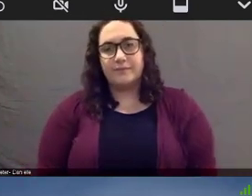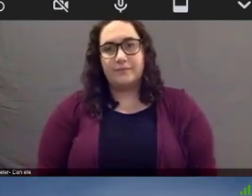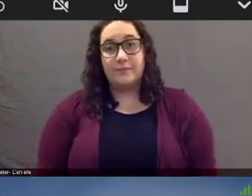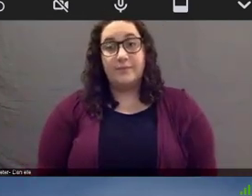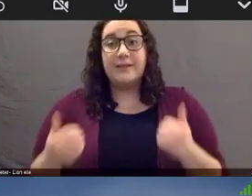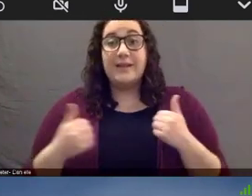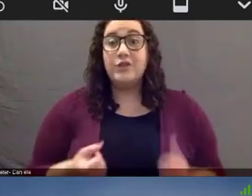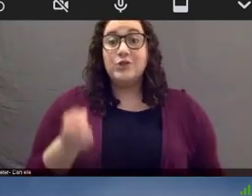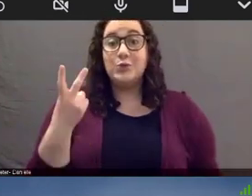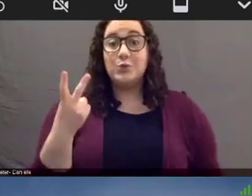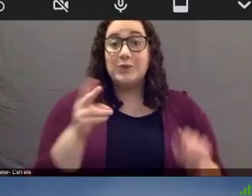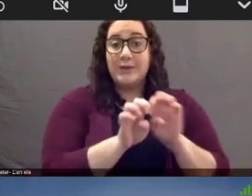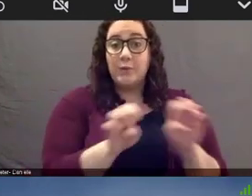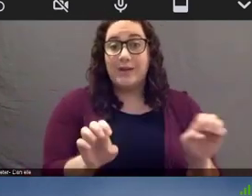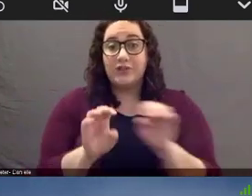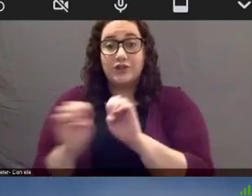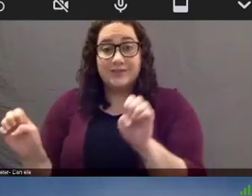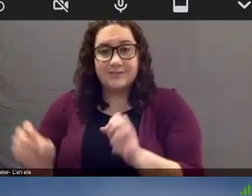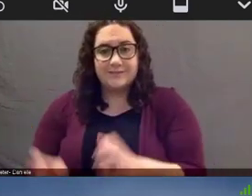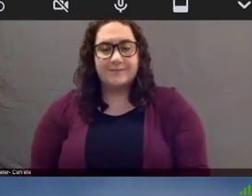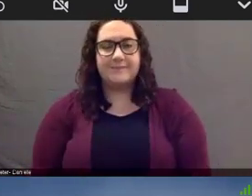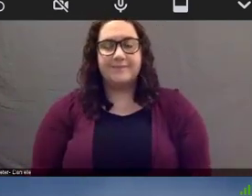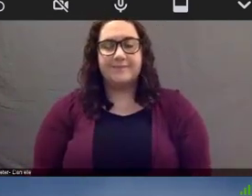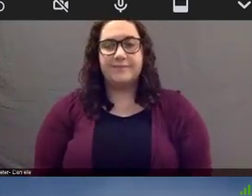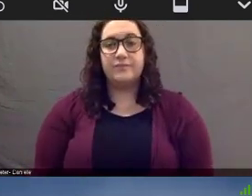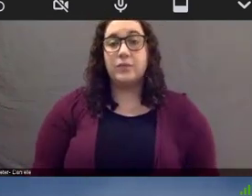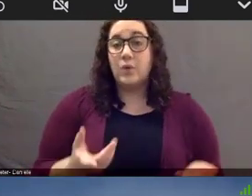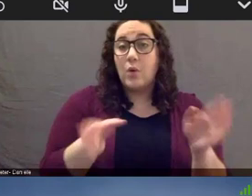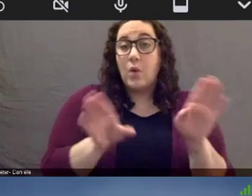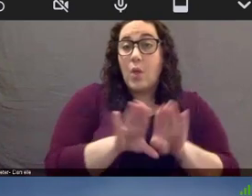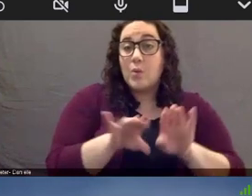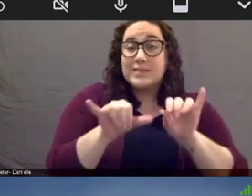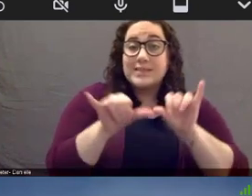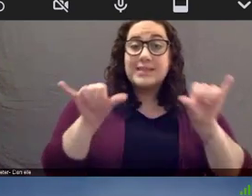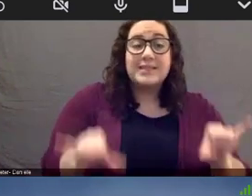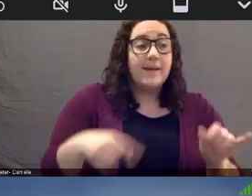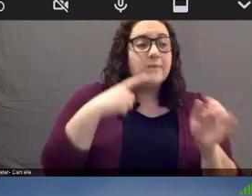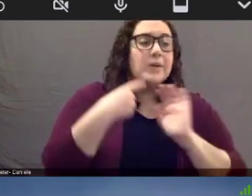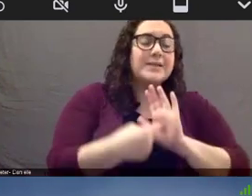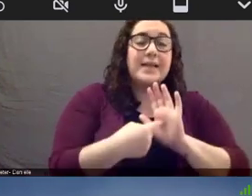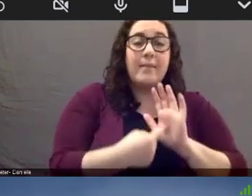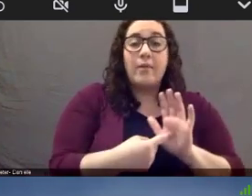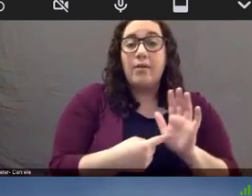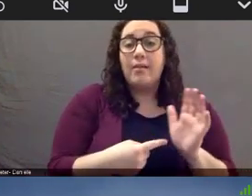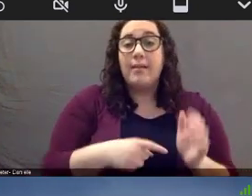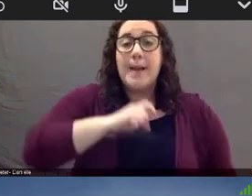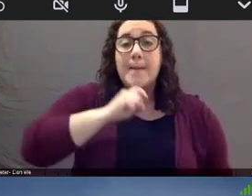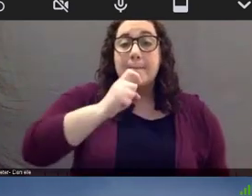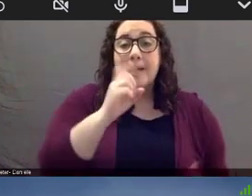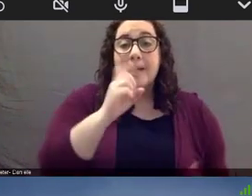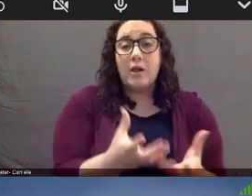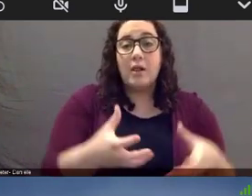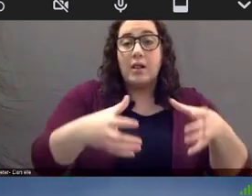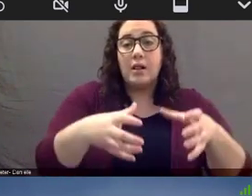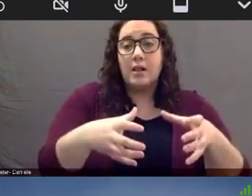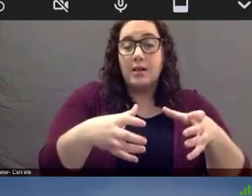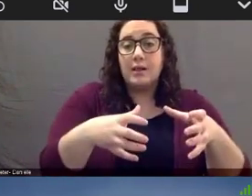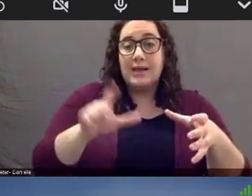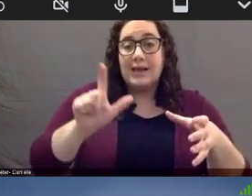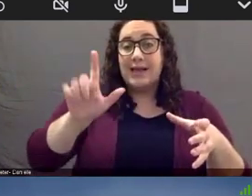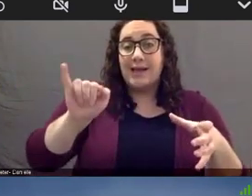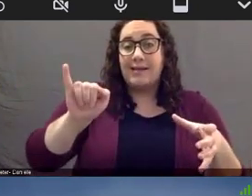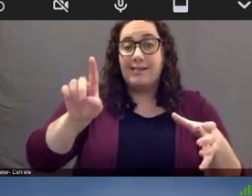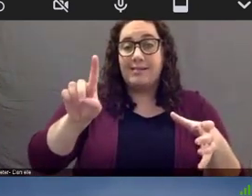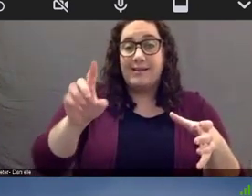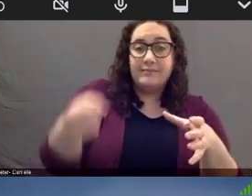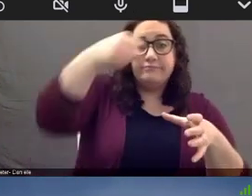closed system, right, so if you have a pot with a lid on it and the lid is sealed, then what we do in heat transfer is we